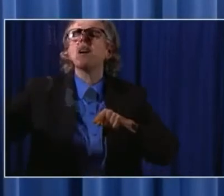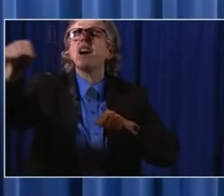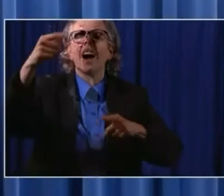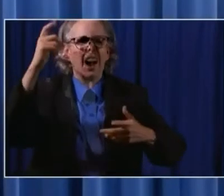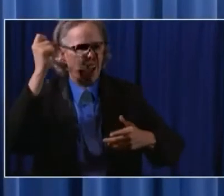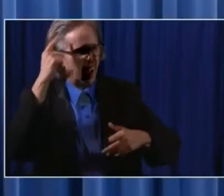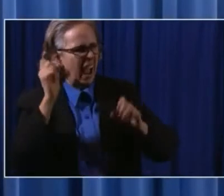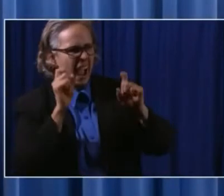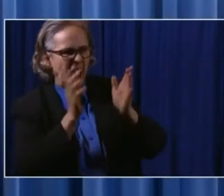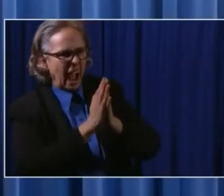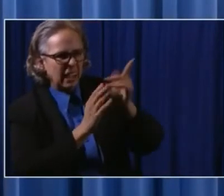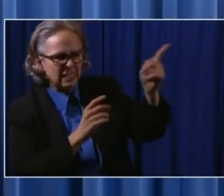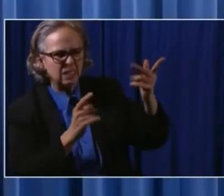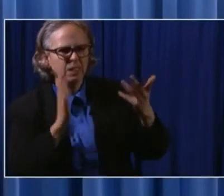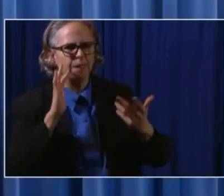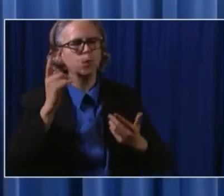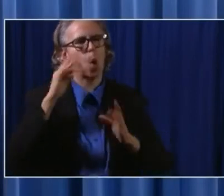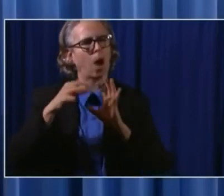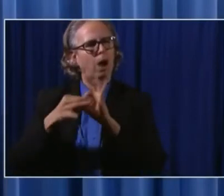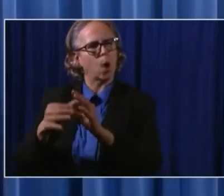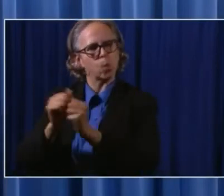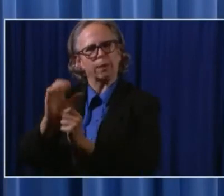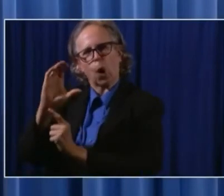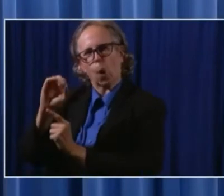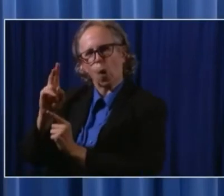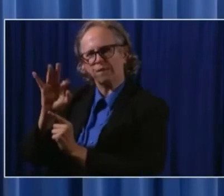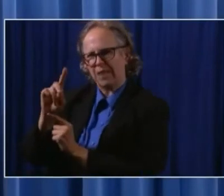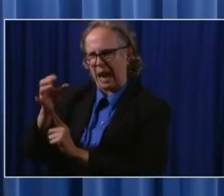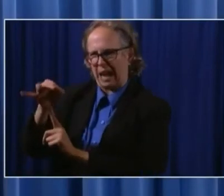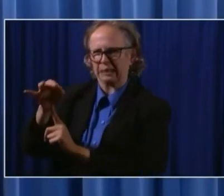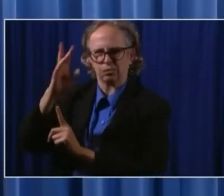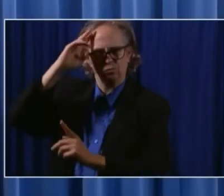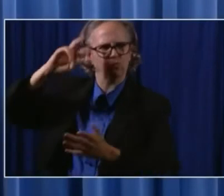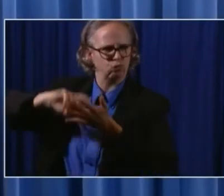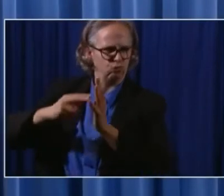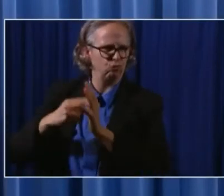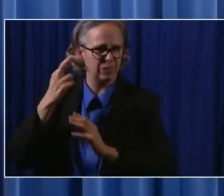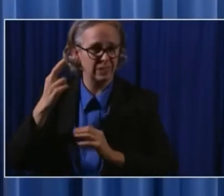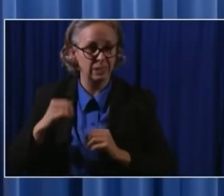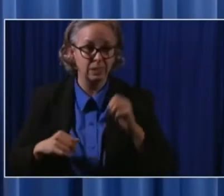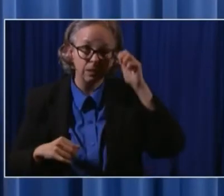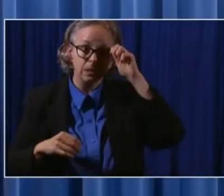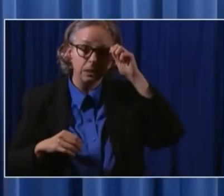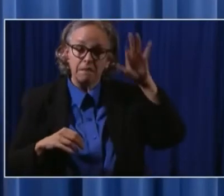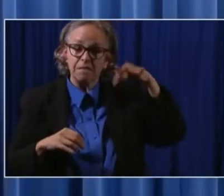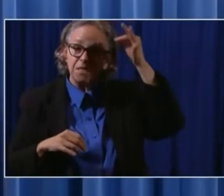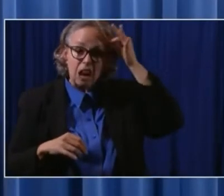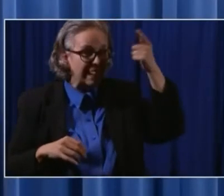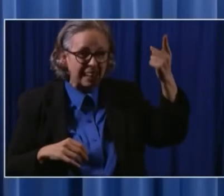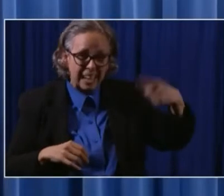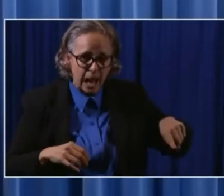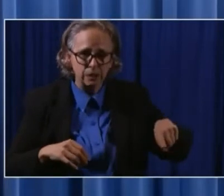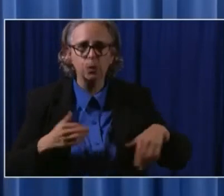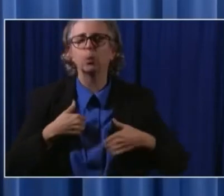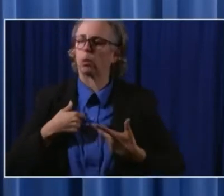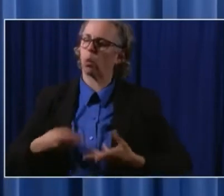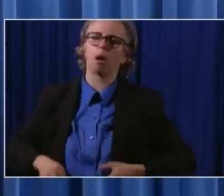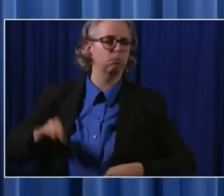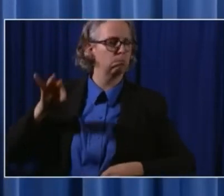that, frankly, if the federal government does not, that we will pay for the Guard ourselves because they're so